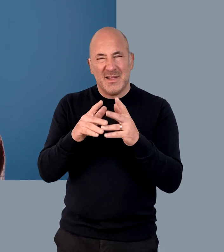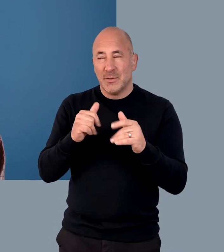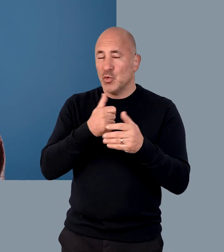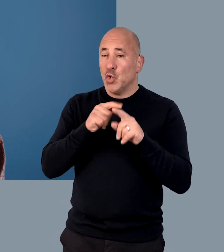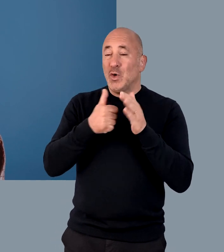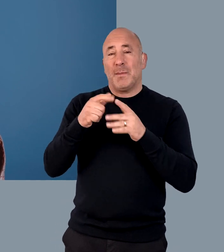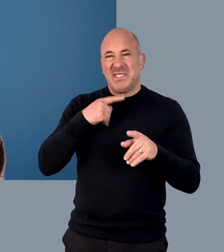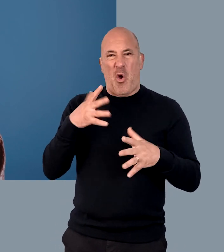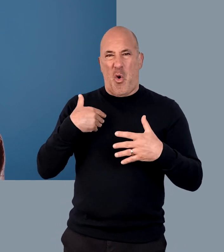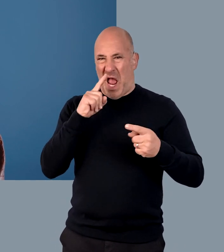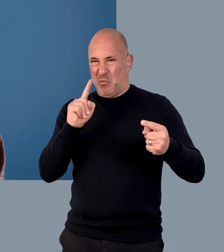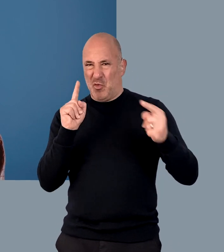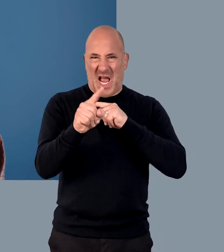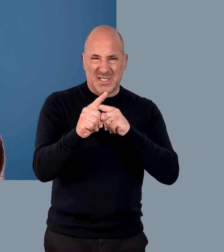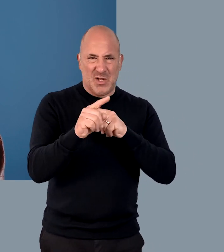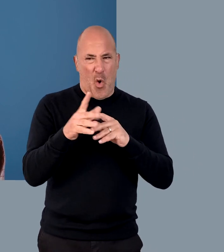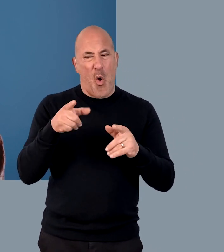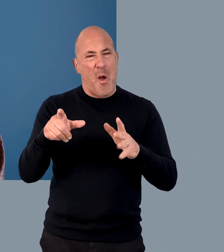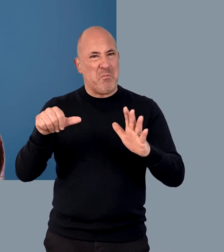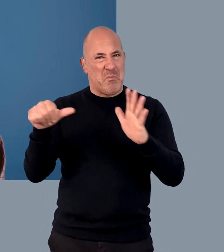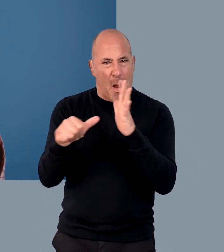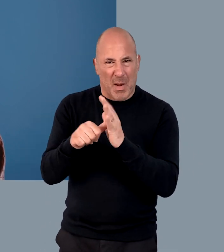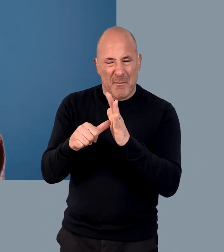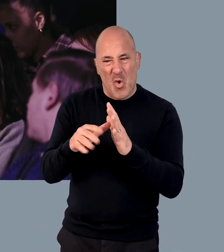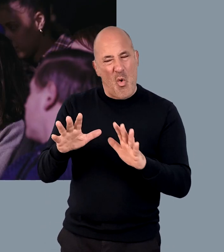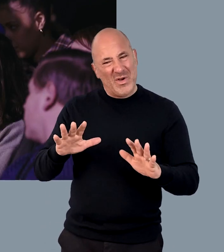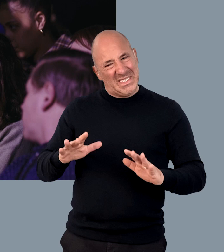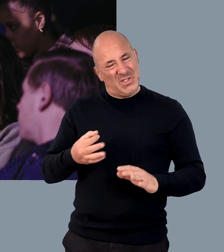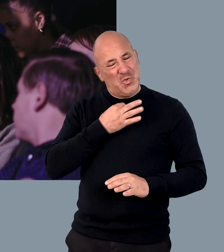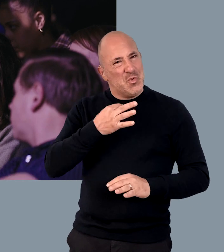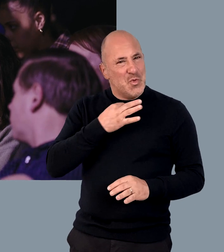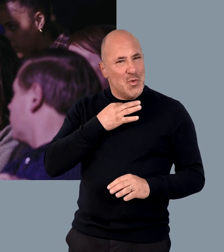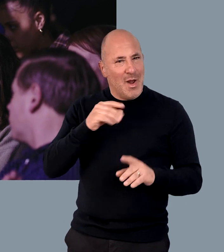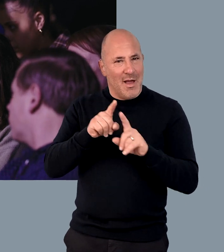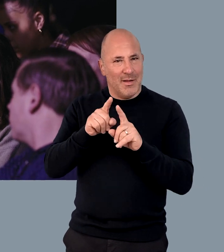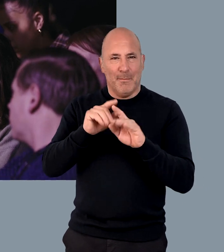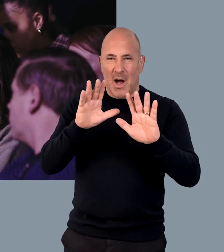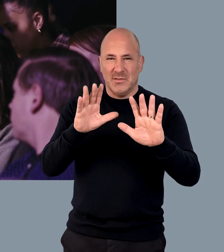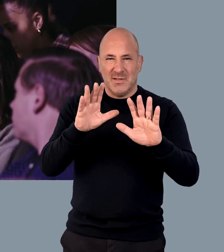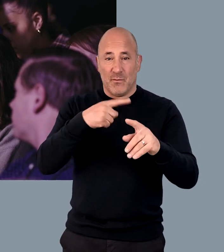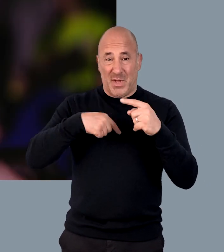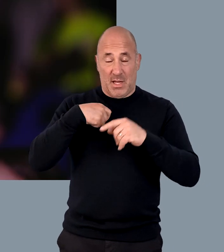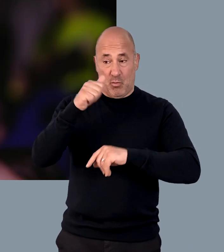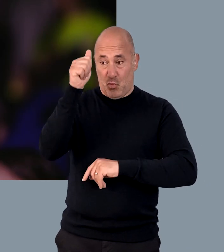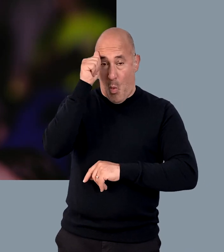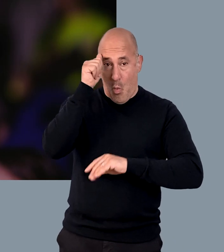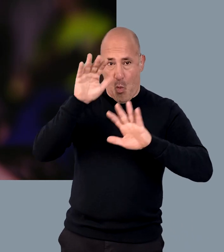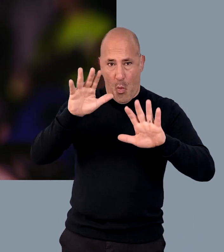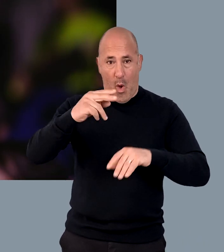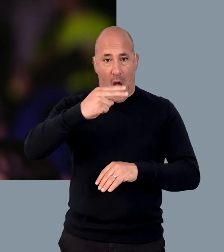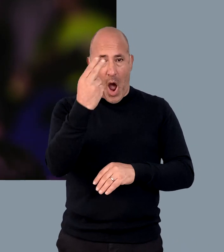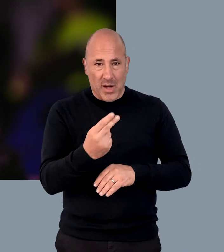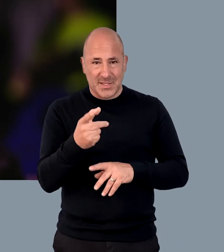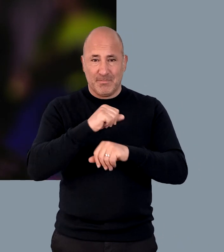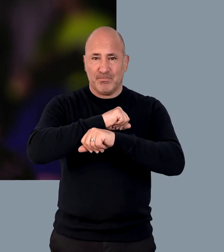feel reactionary or it can sound problematic, like unstable. But I think if we